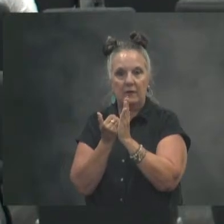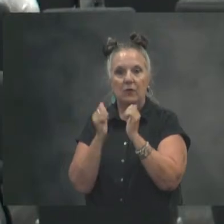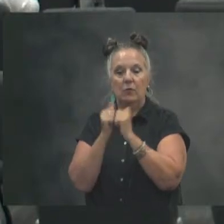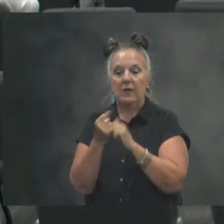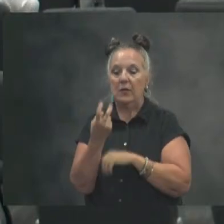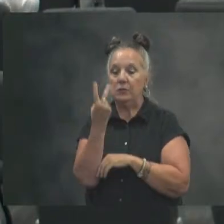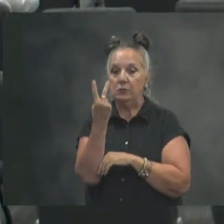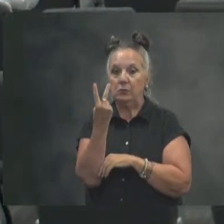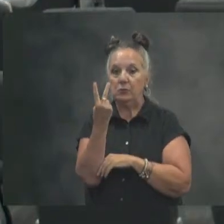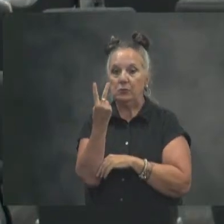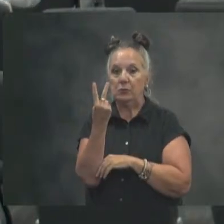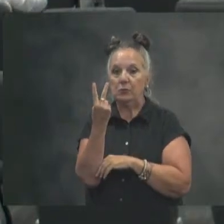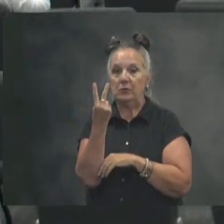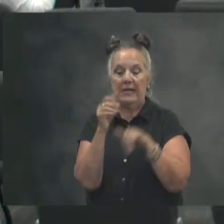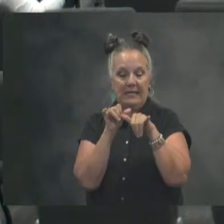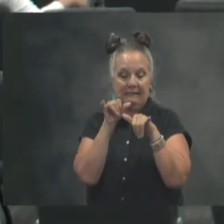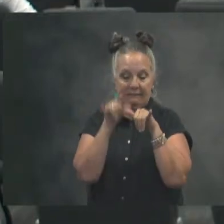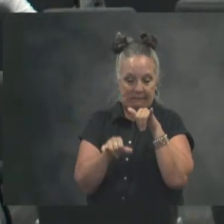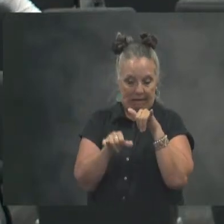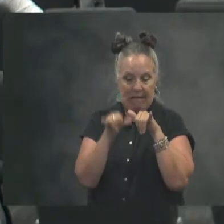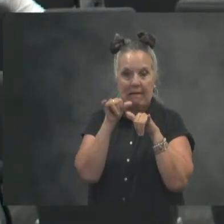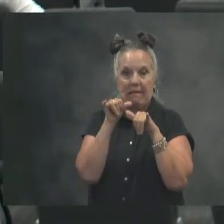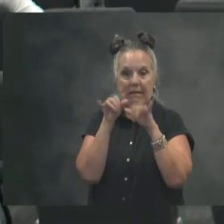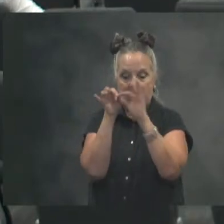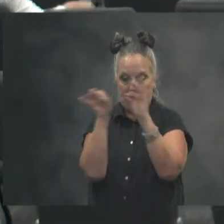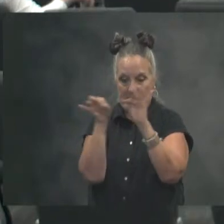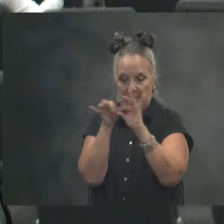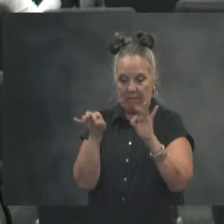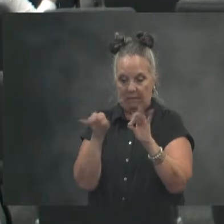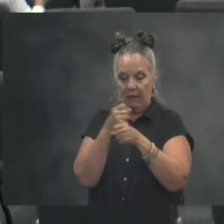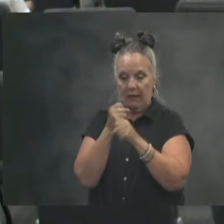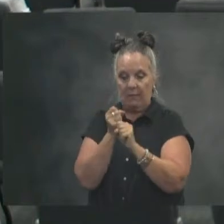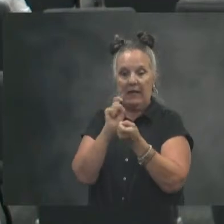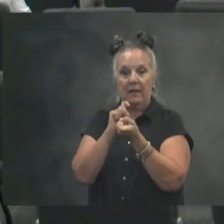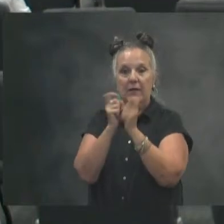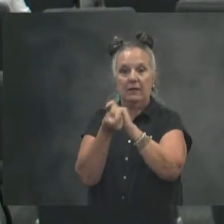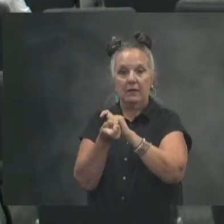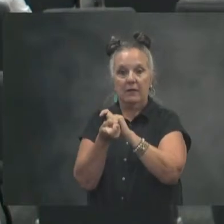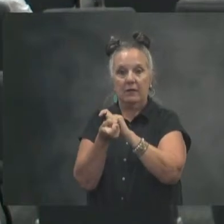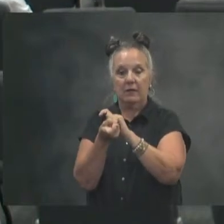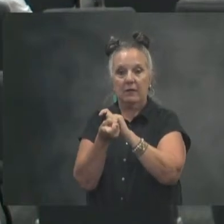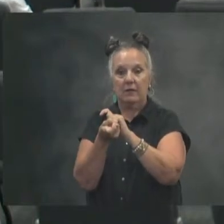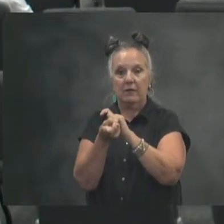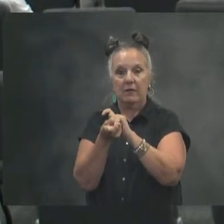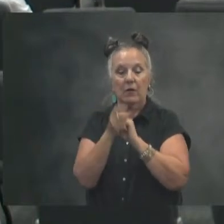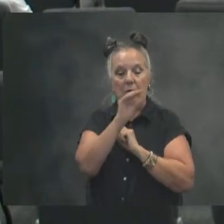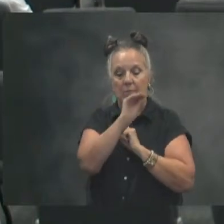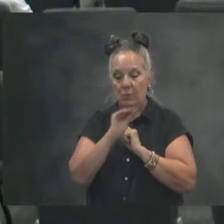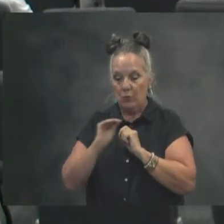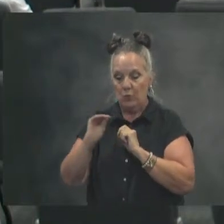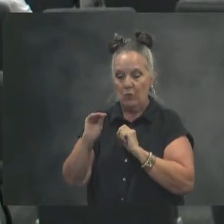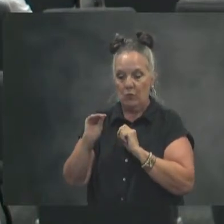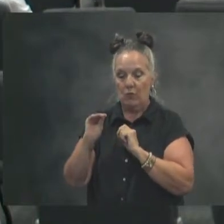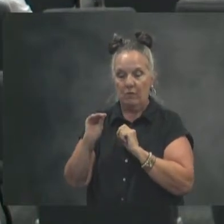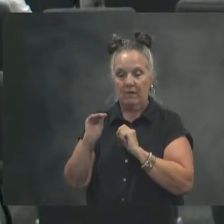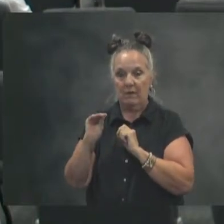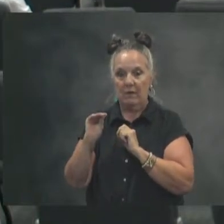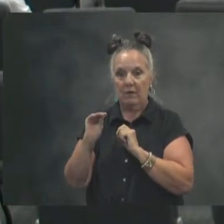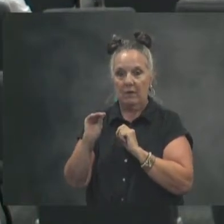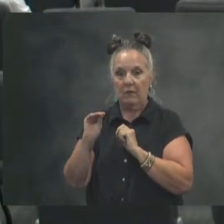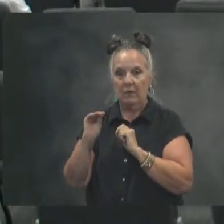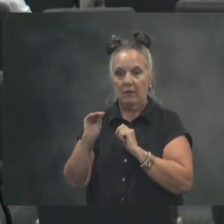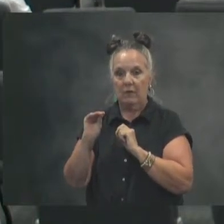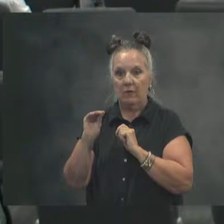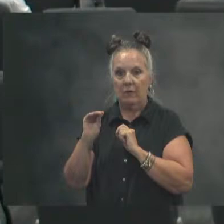2 stated amendments, making the change to the moving of